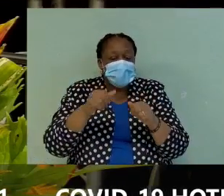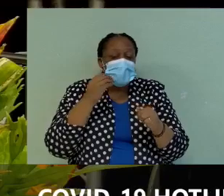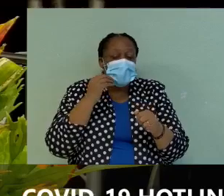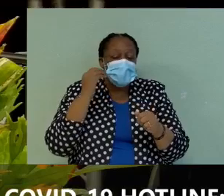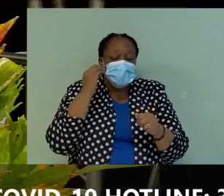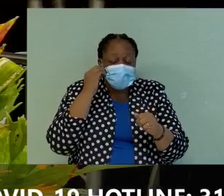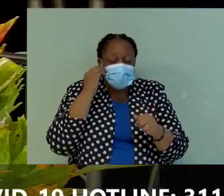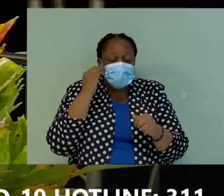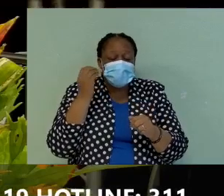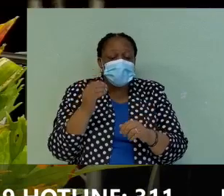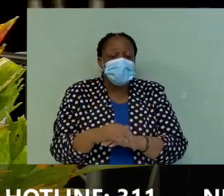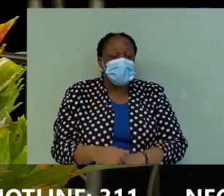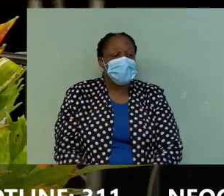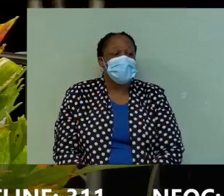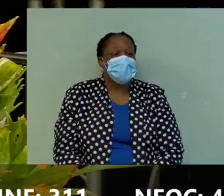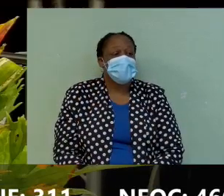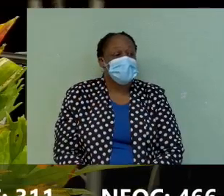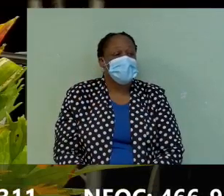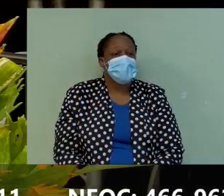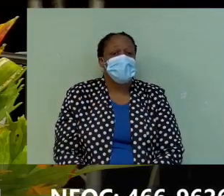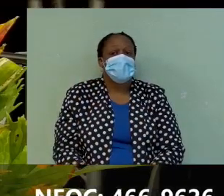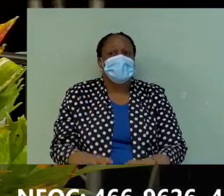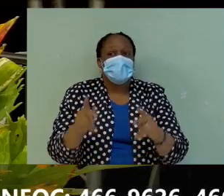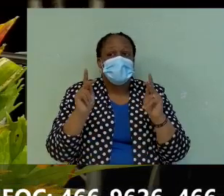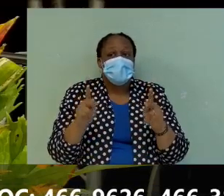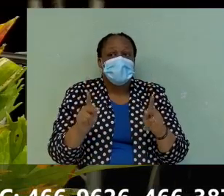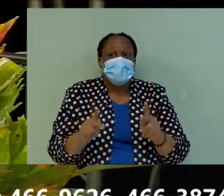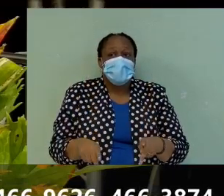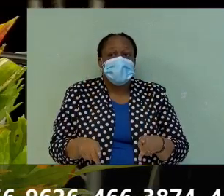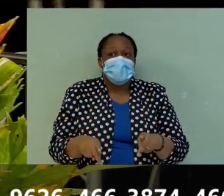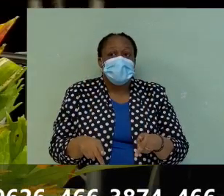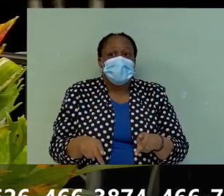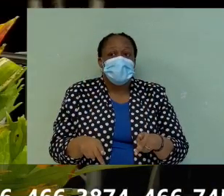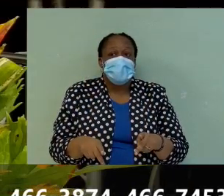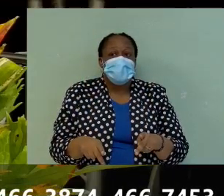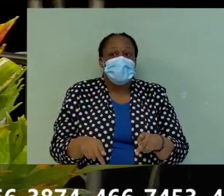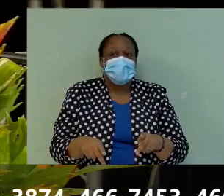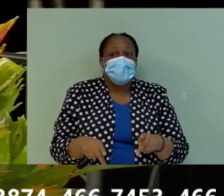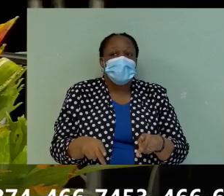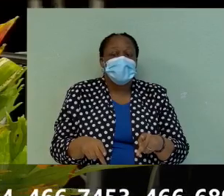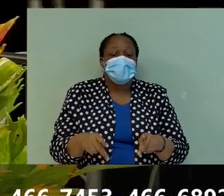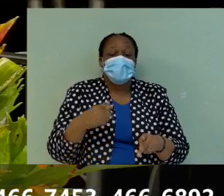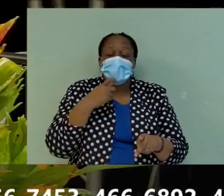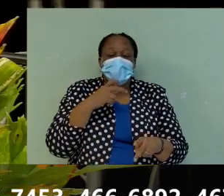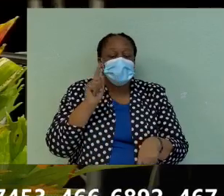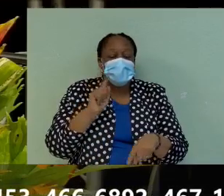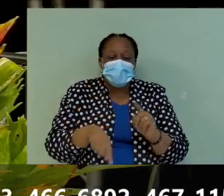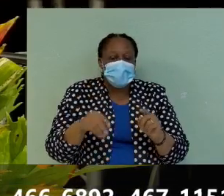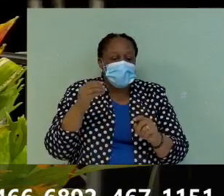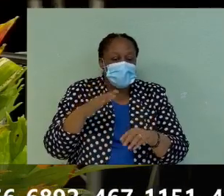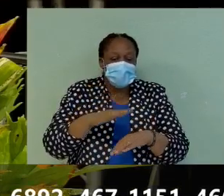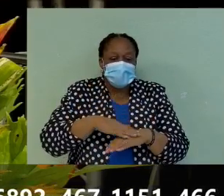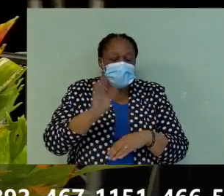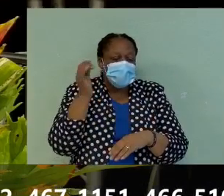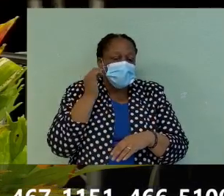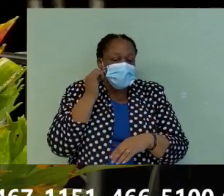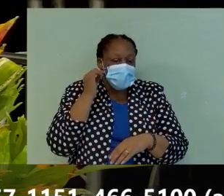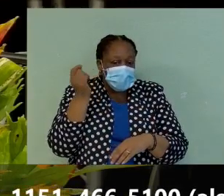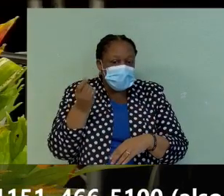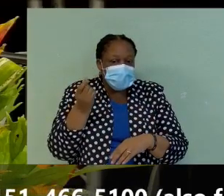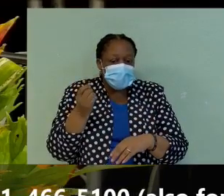who would not be able to remove the mask if they were having a problem, because if you have a mask on and let's say you are going